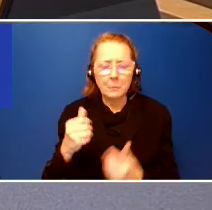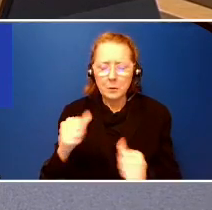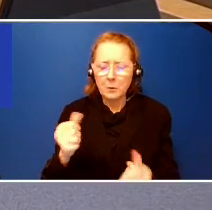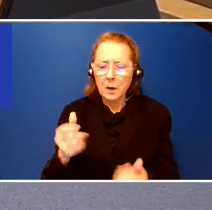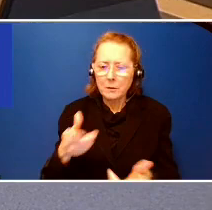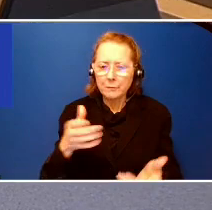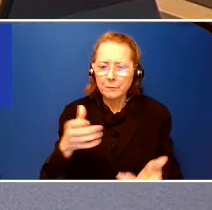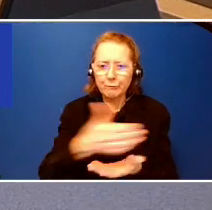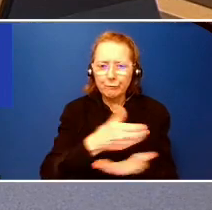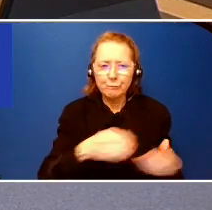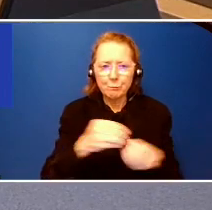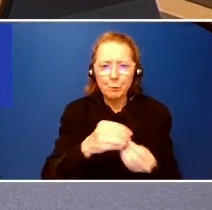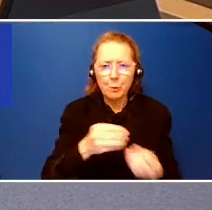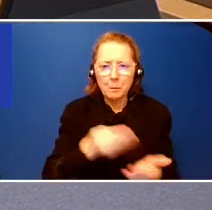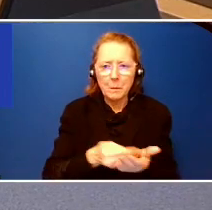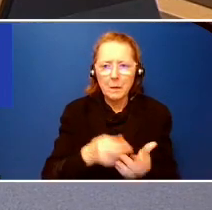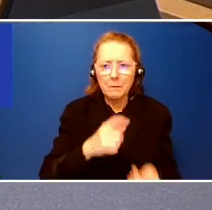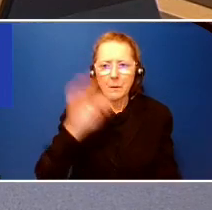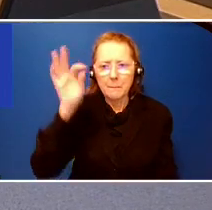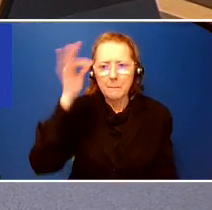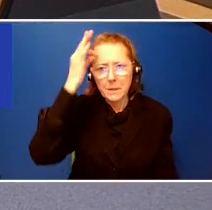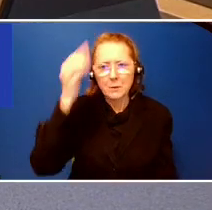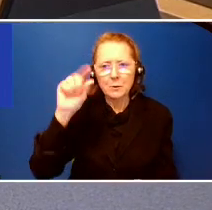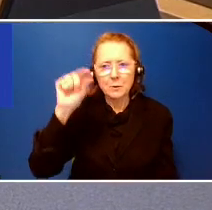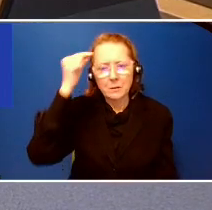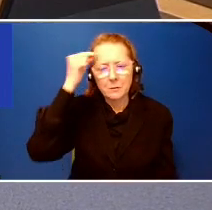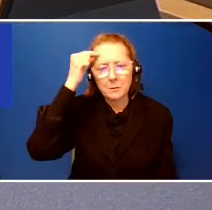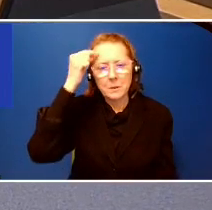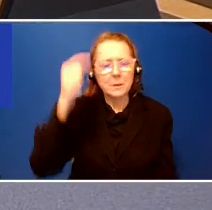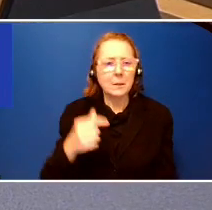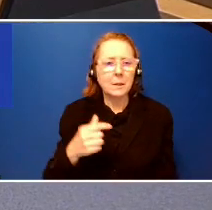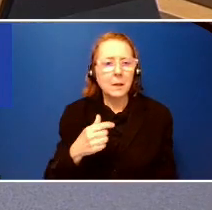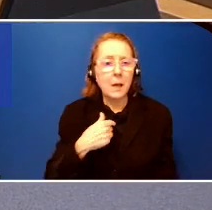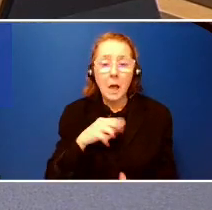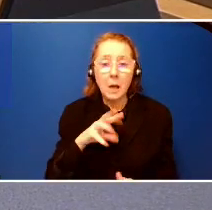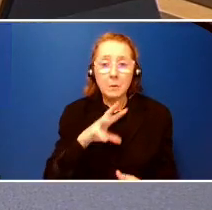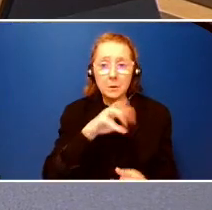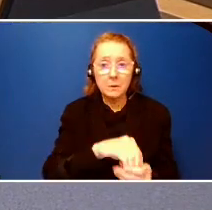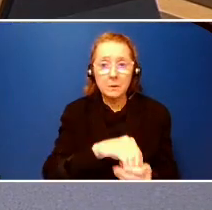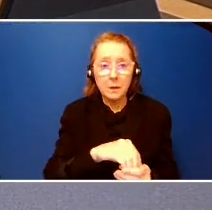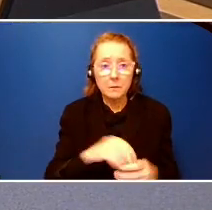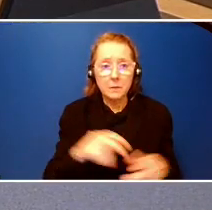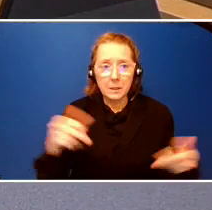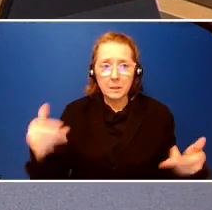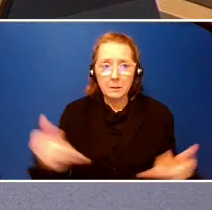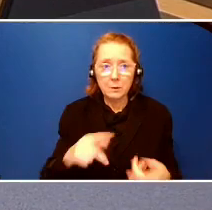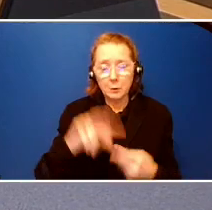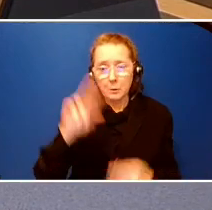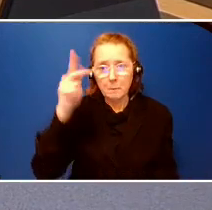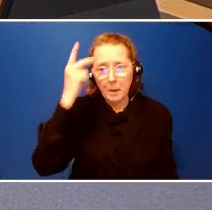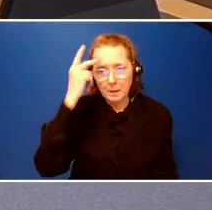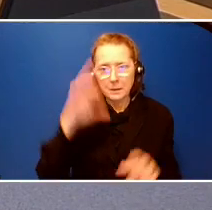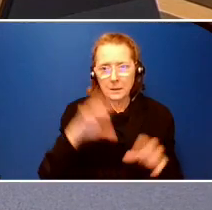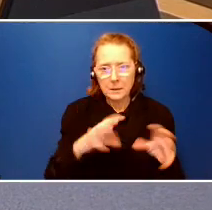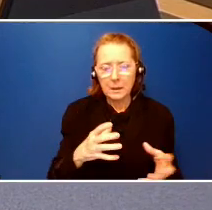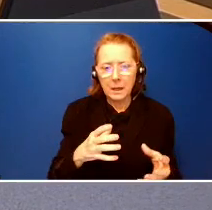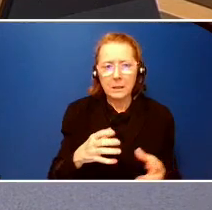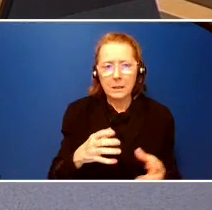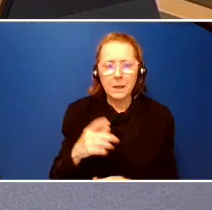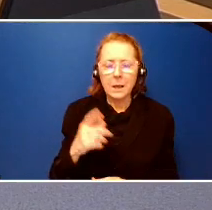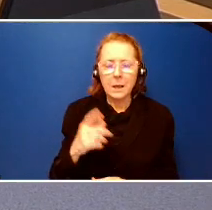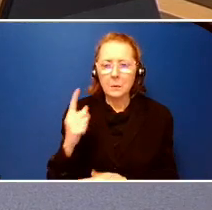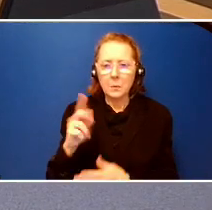from the federal government. I was able to participate in an introduction to politics class at Willamette University where I got to speak